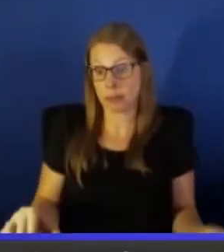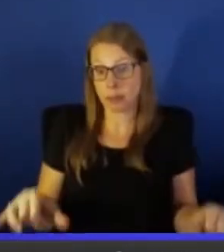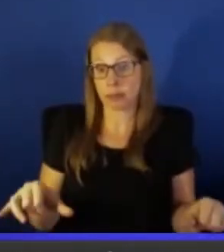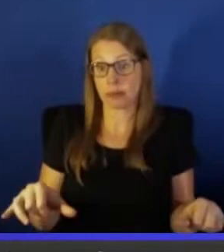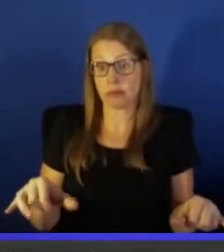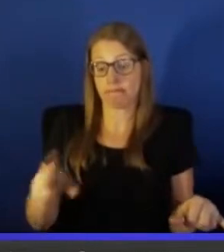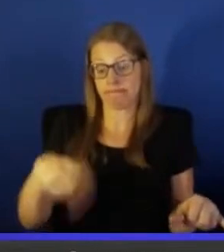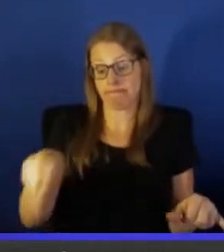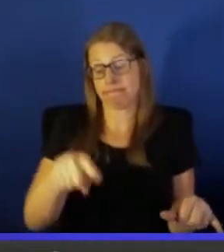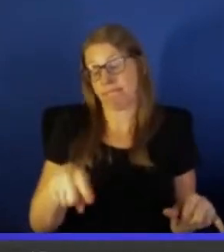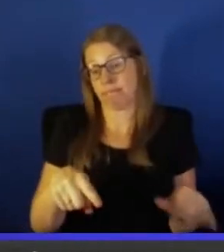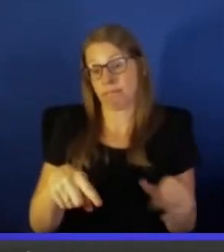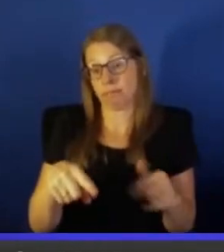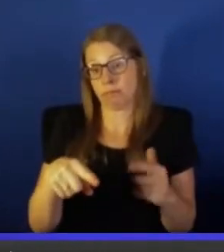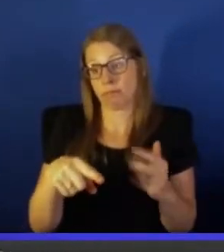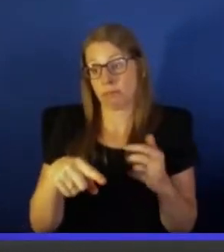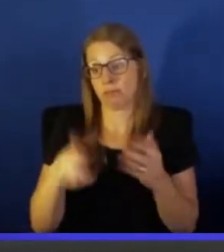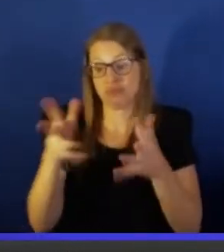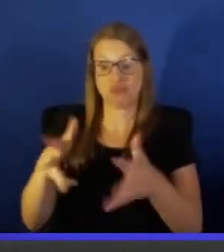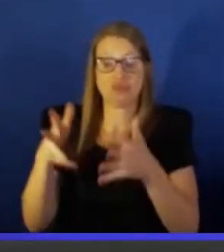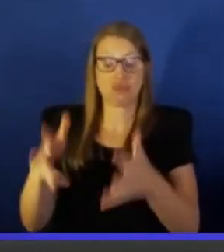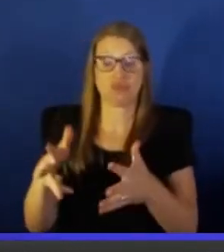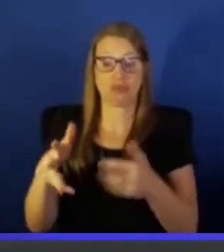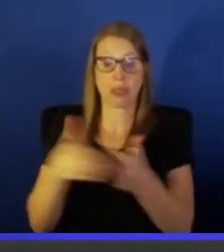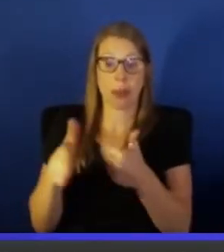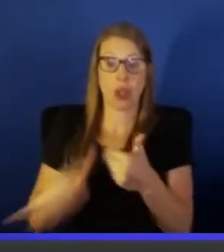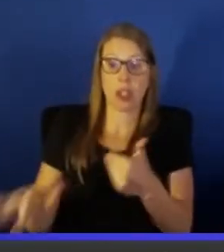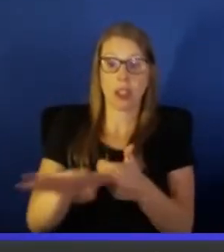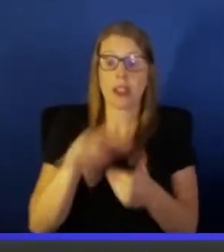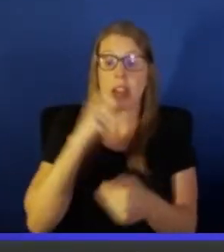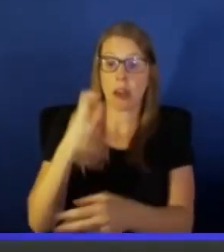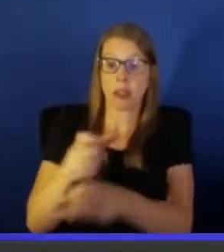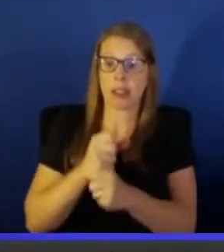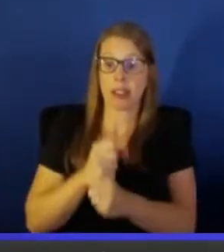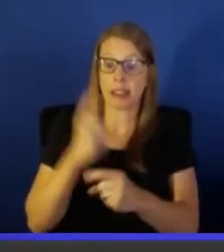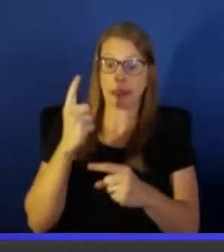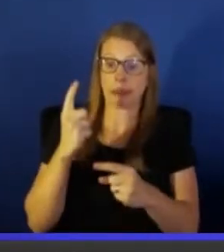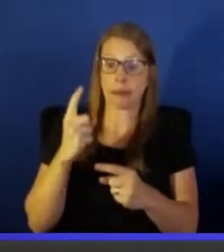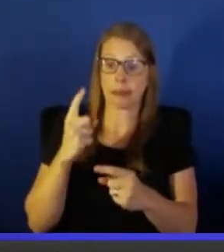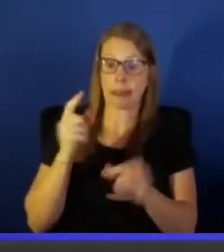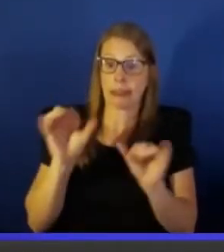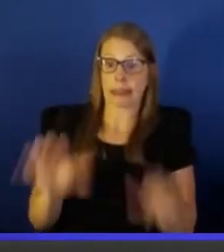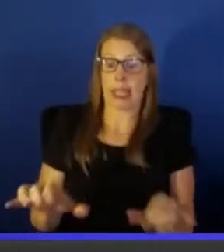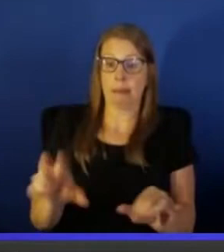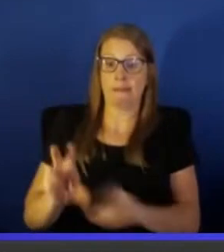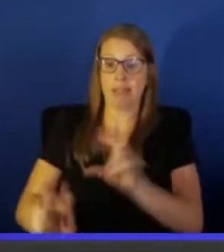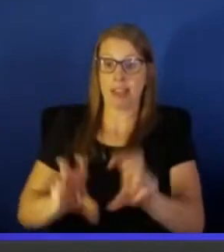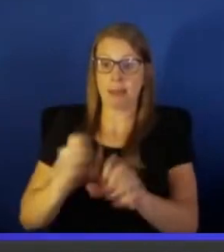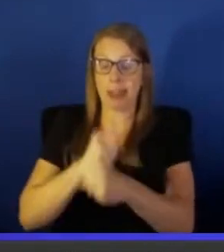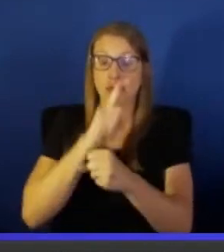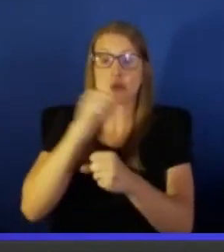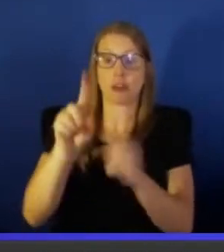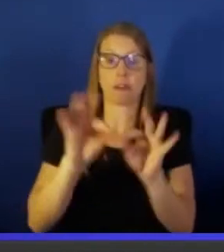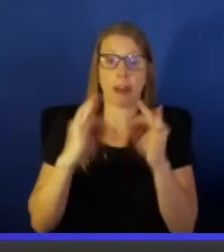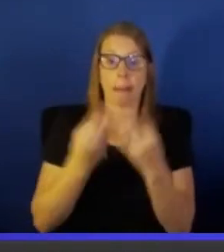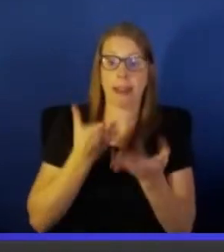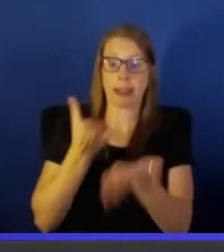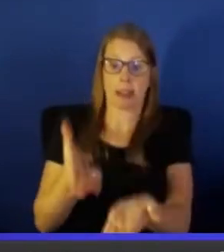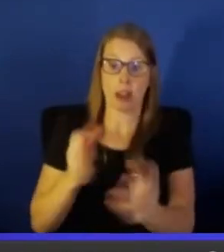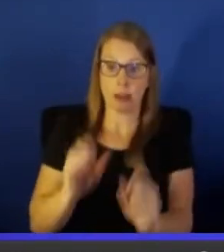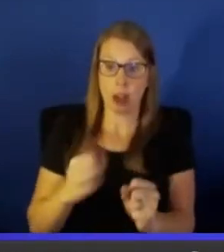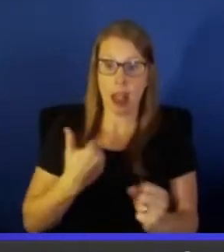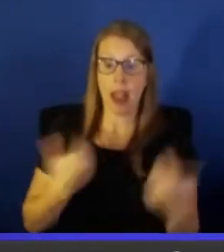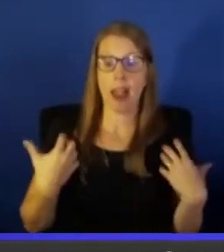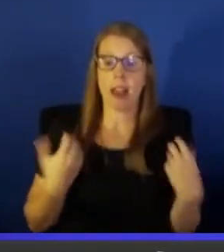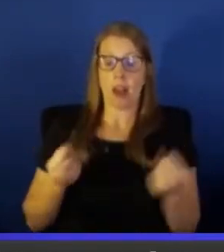for, decades. That maybe haven't received the same investment that they needed in order to ensure that the families there are able to have a healthy